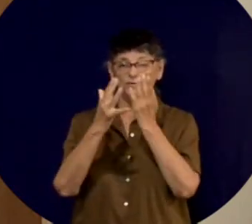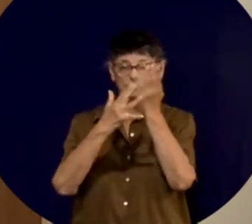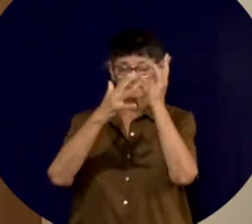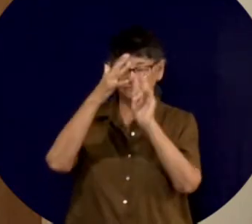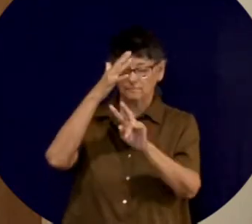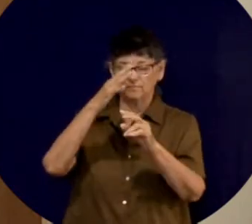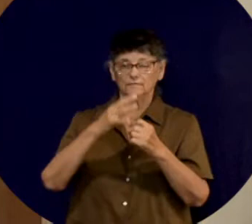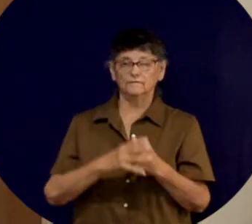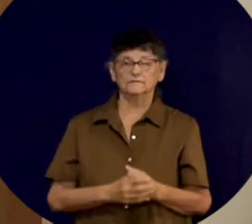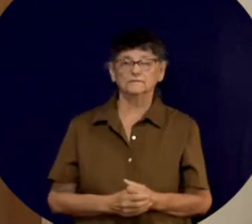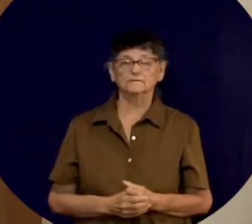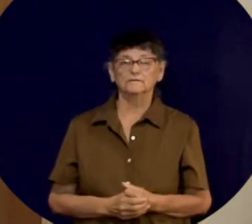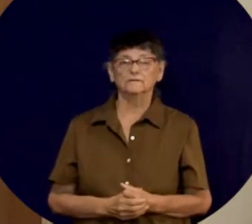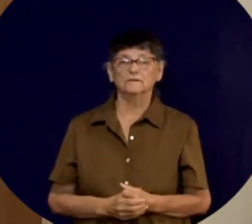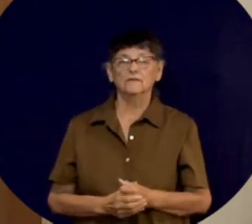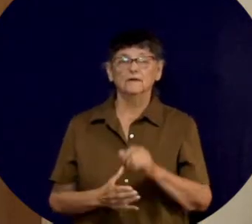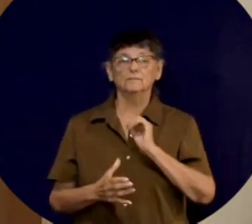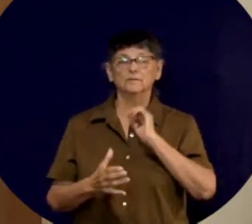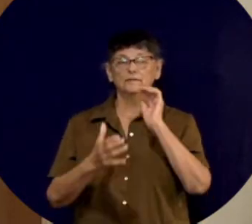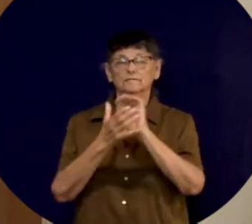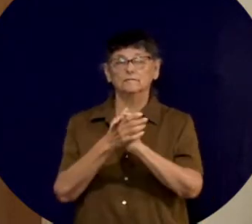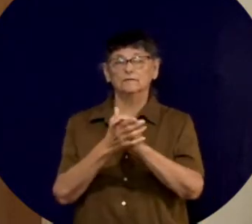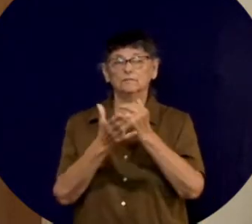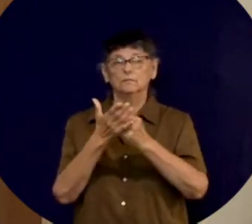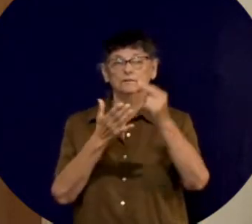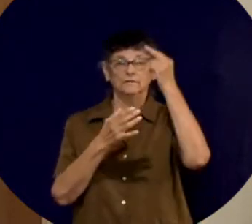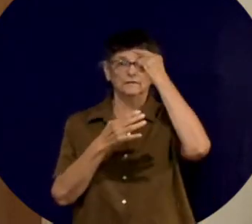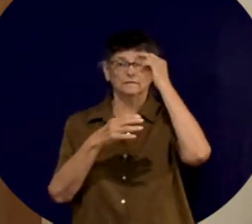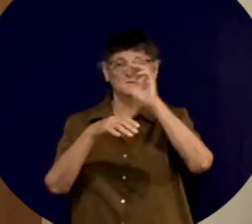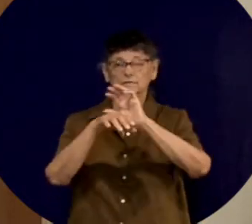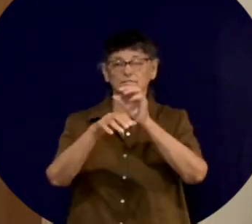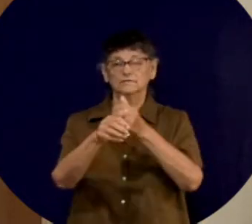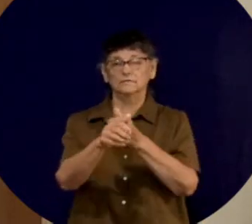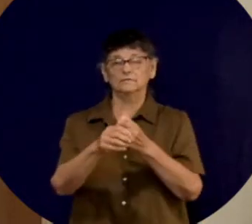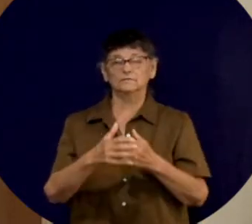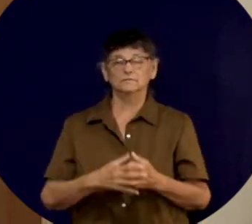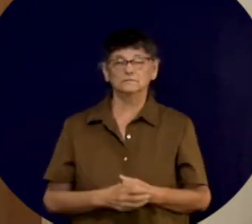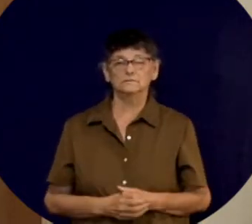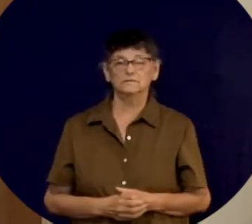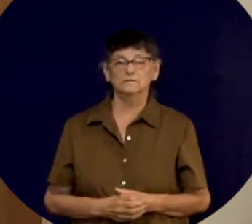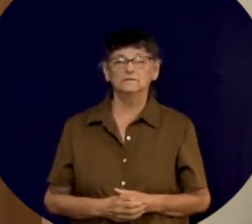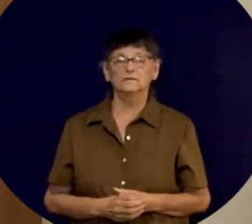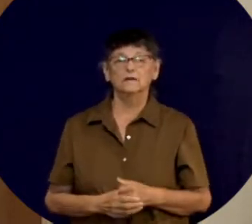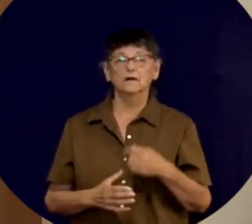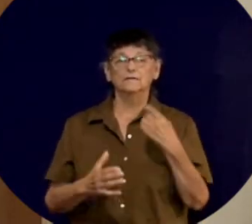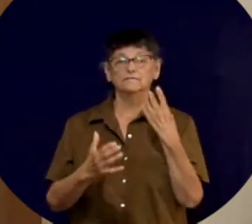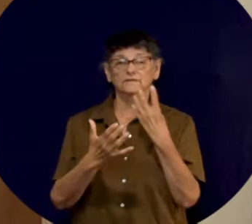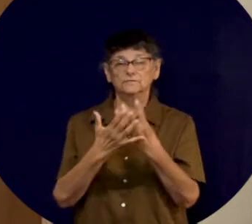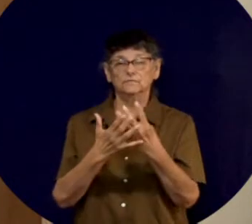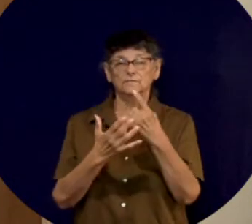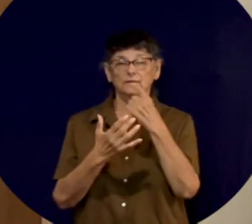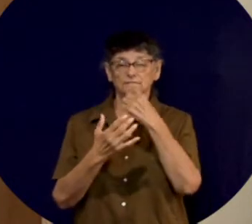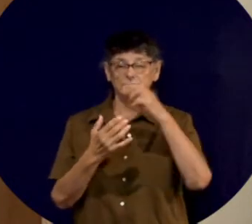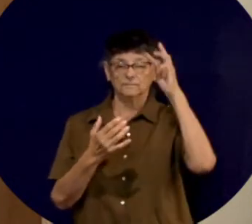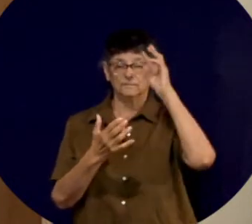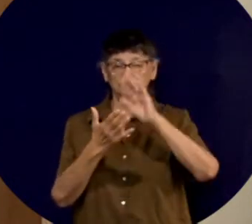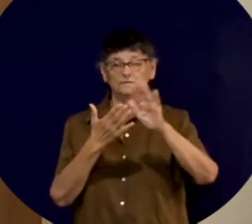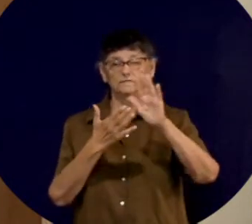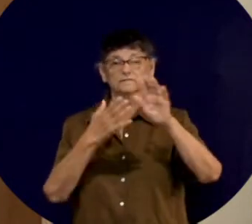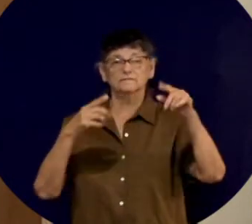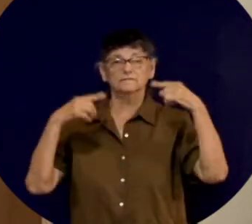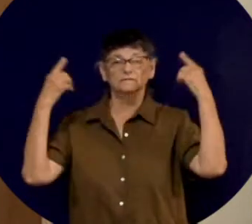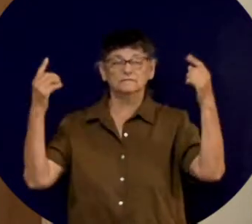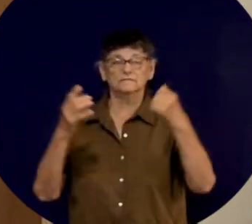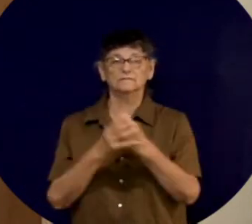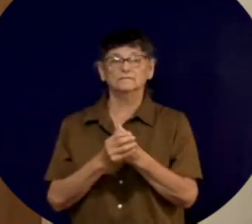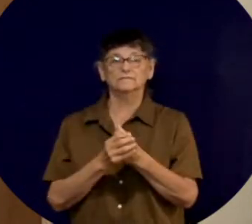has spoken through the prophets. I believe in one holy, Catholic, and apostolic church. I confess one baptism for the